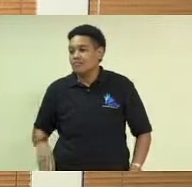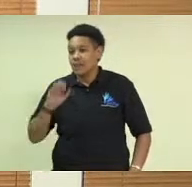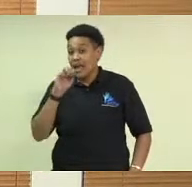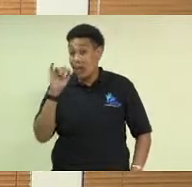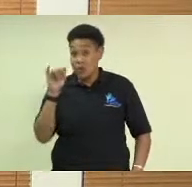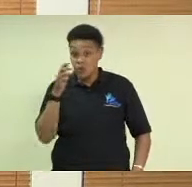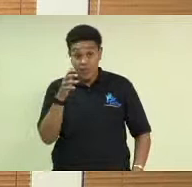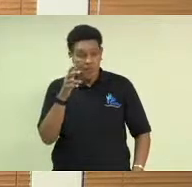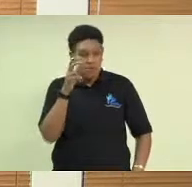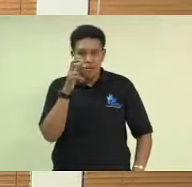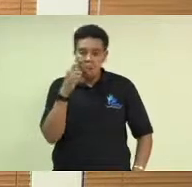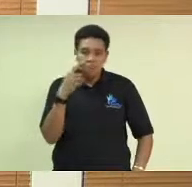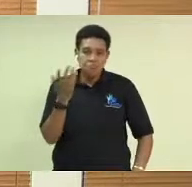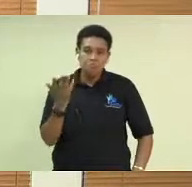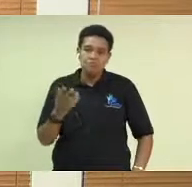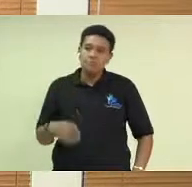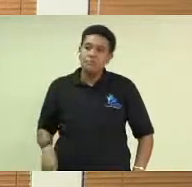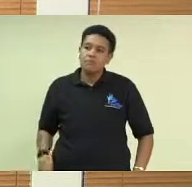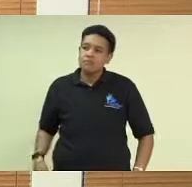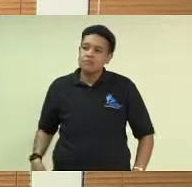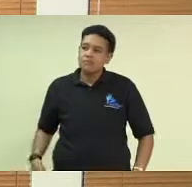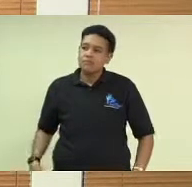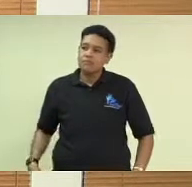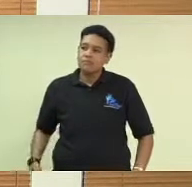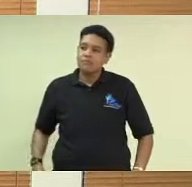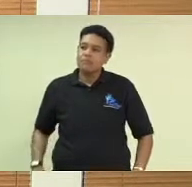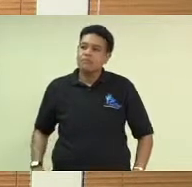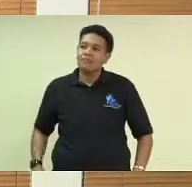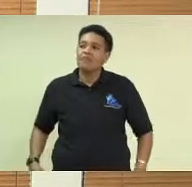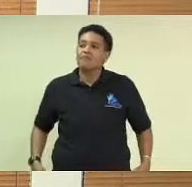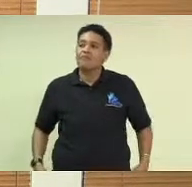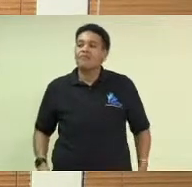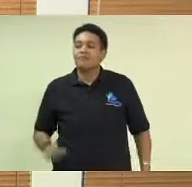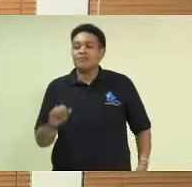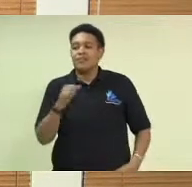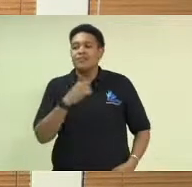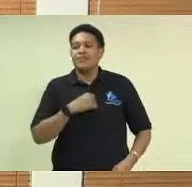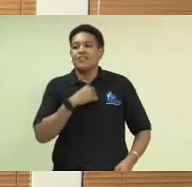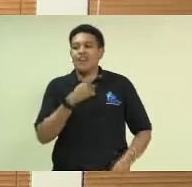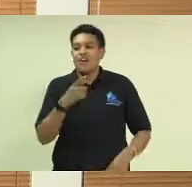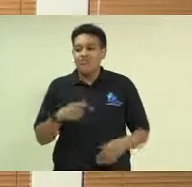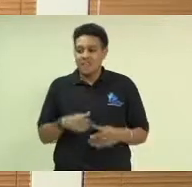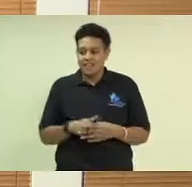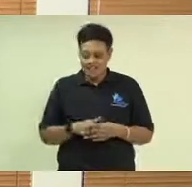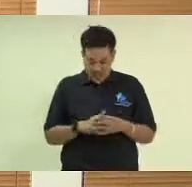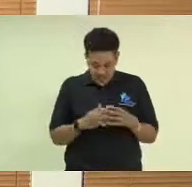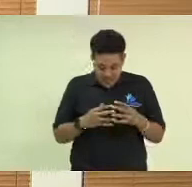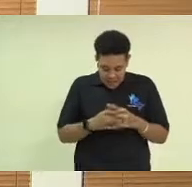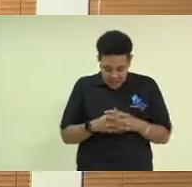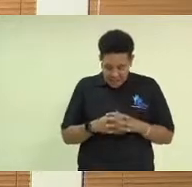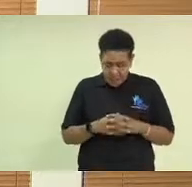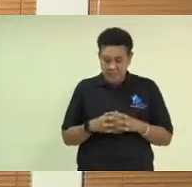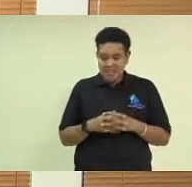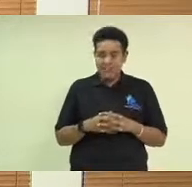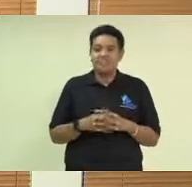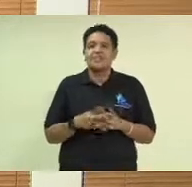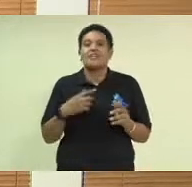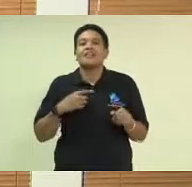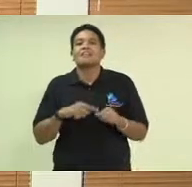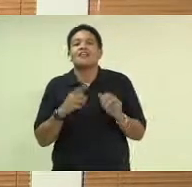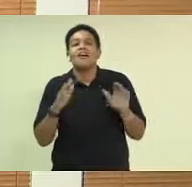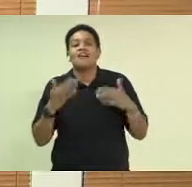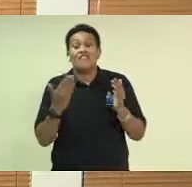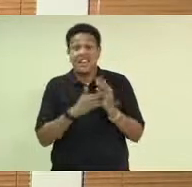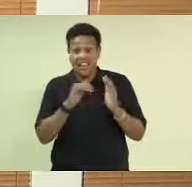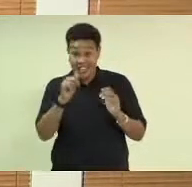Emma, are you there? Yes, yeah. Oh, Okay, sorry. yes. Sorry. I'll start again.